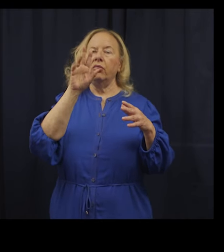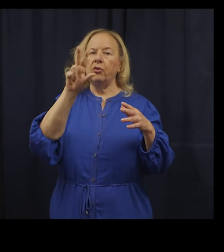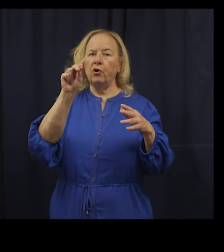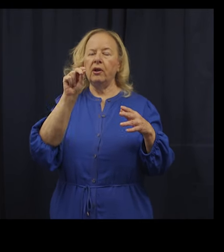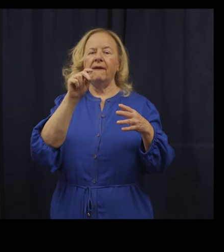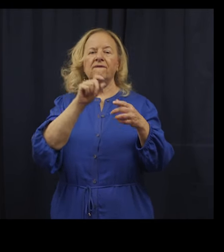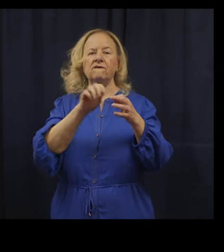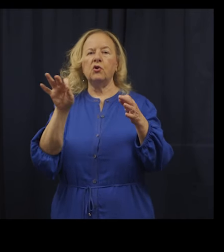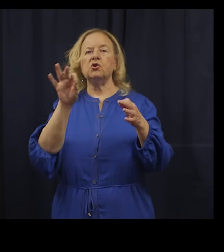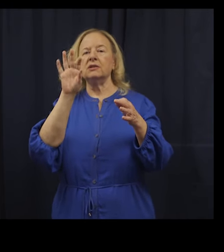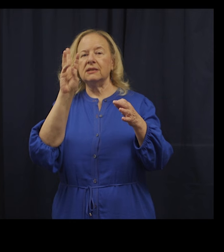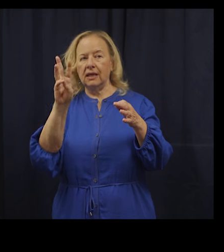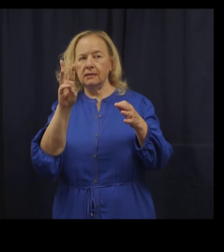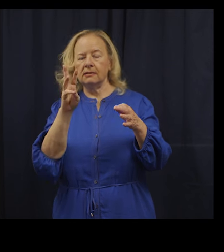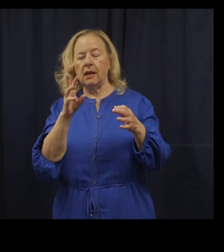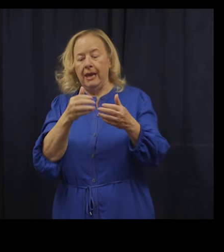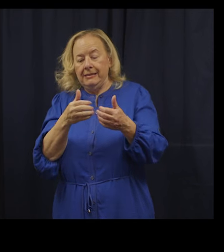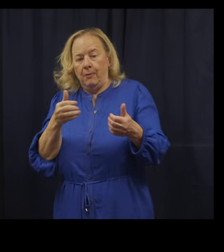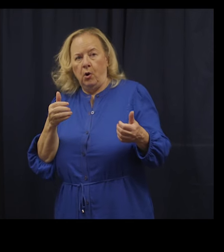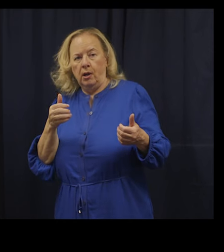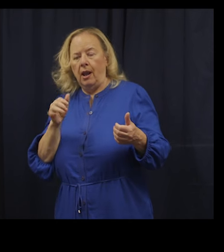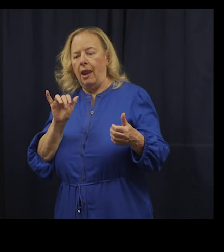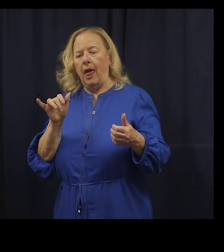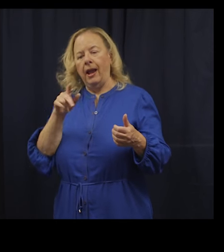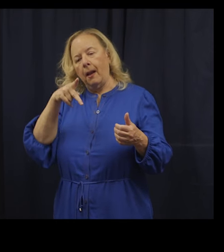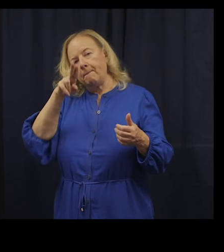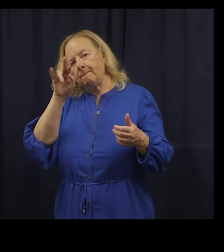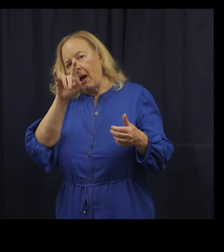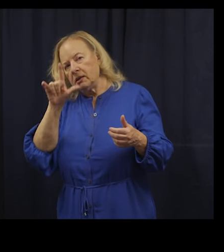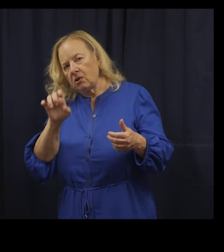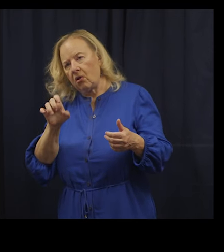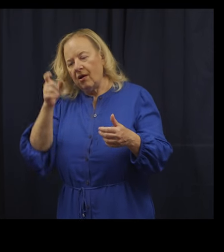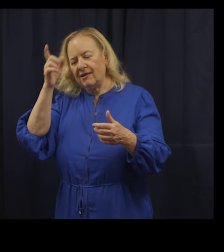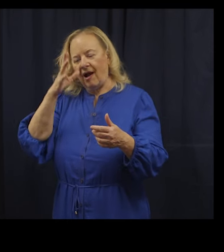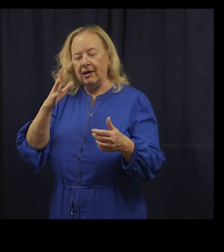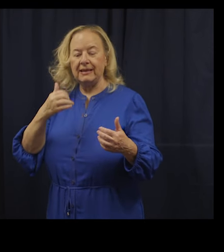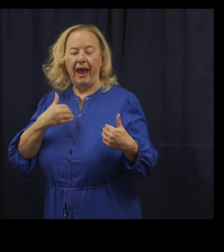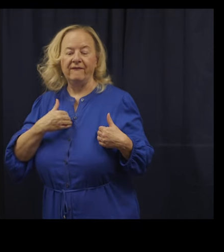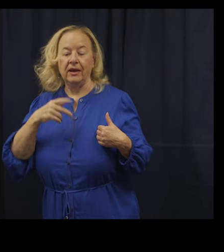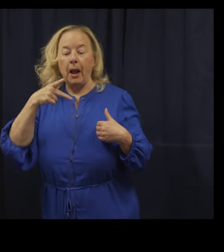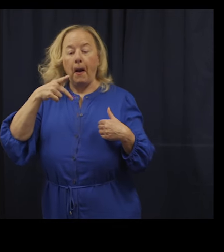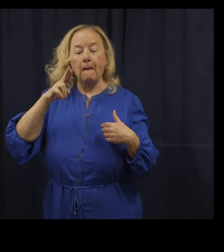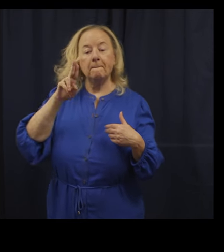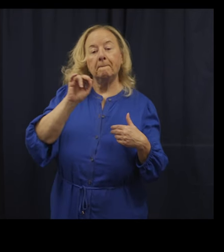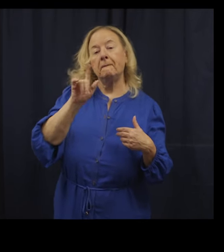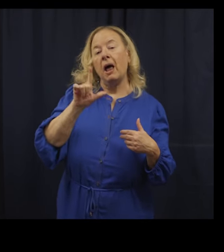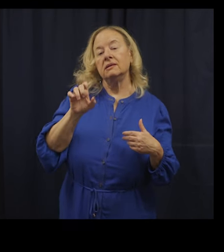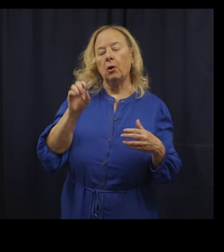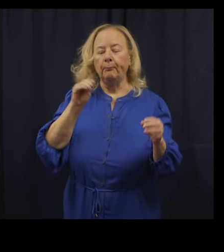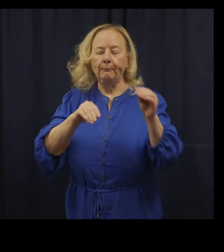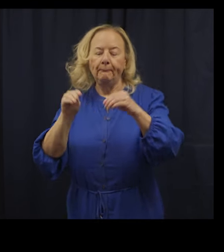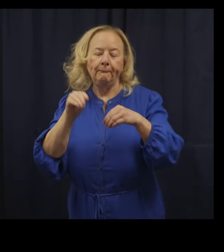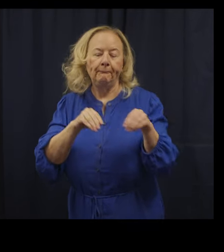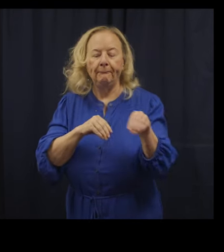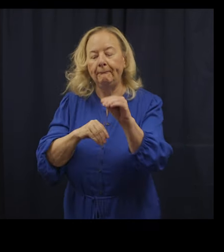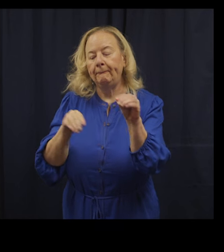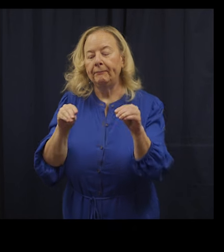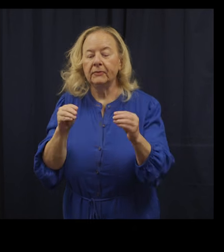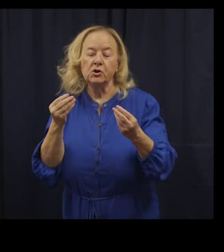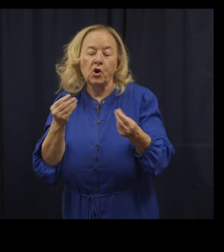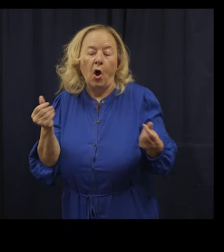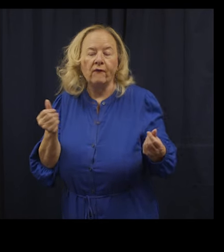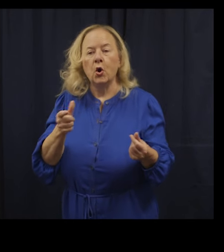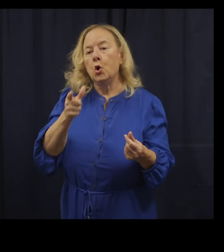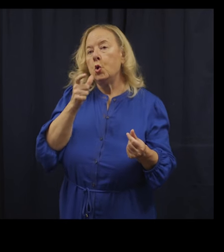I separated it. It's like a puzzle. God is having a puzzle that he wants us to solve. And he says, okay,